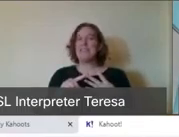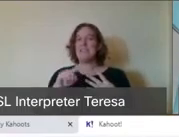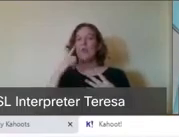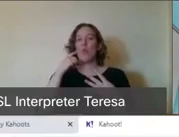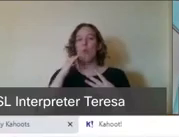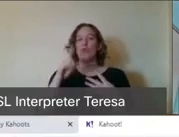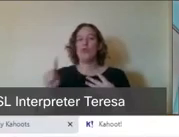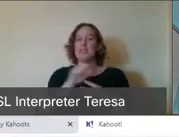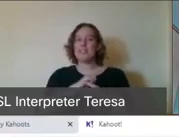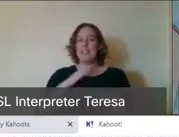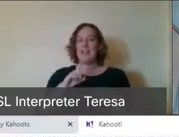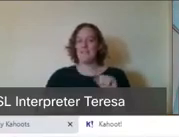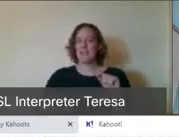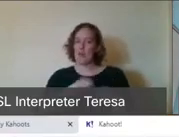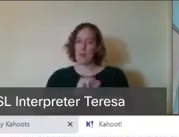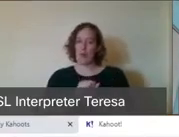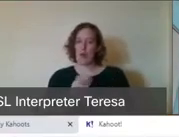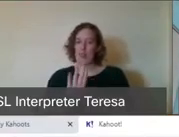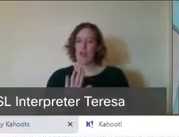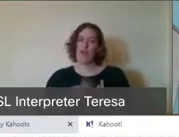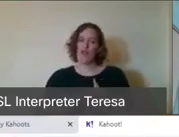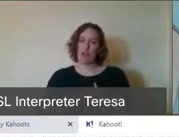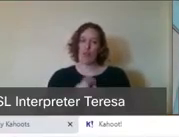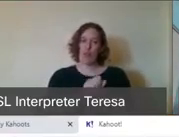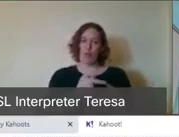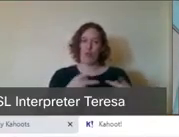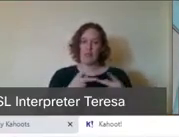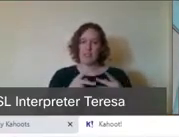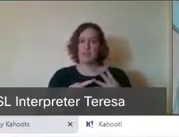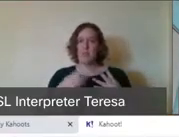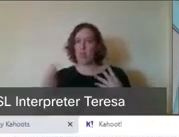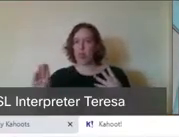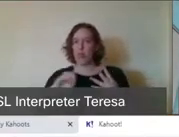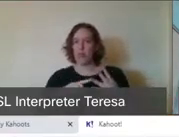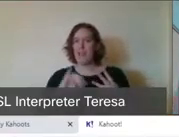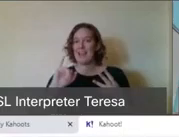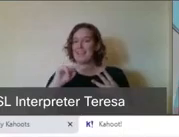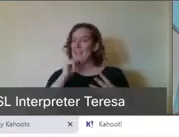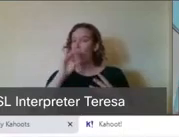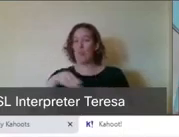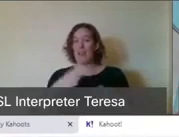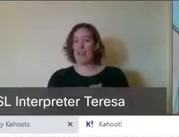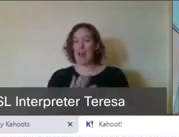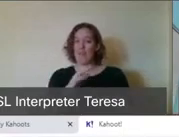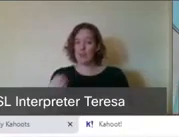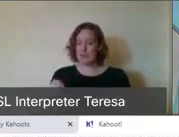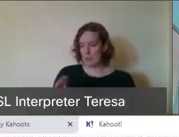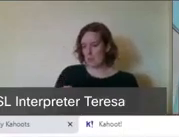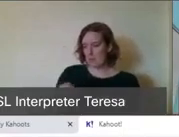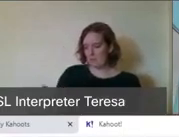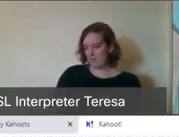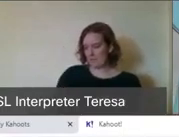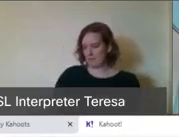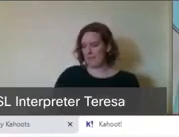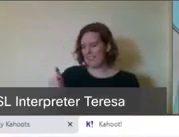work at their original work locations. The blue diamond, IT hasn't provided enough equipment. No offense, IT, I needed the response